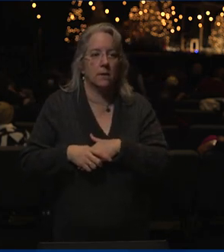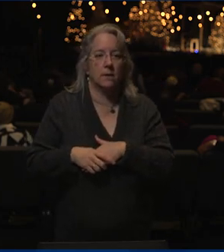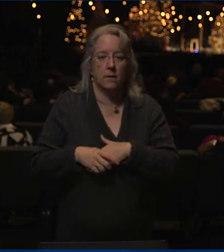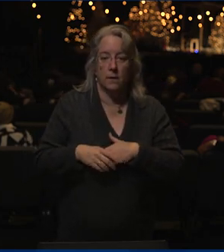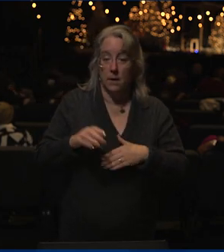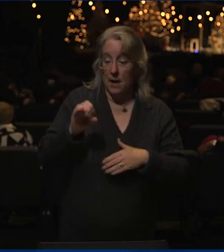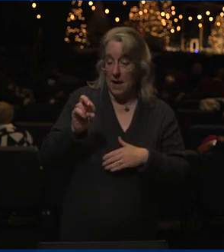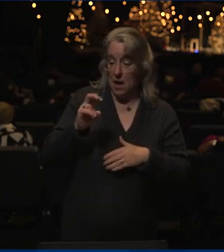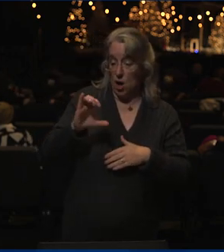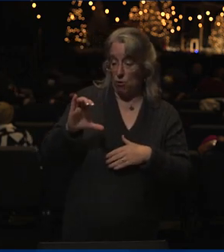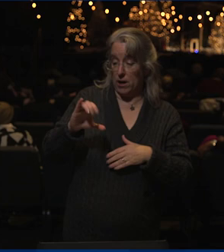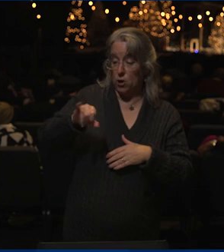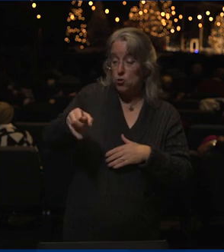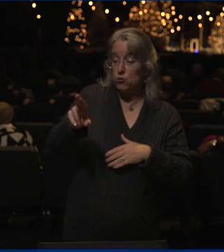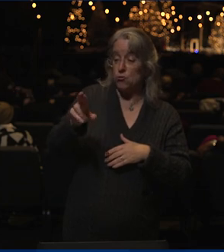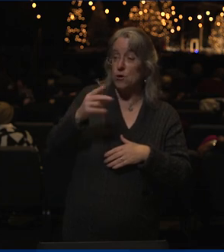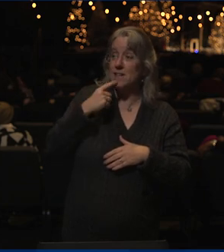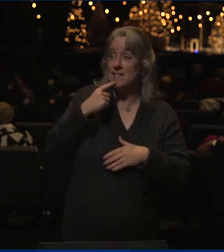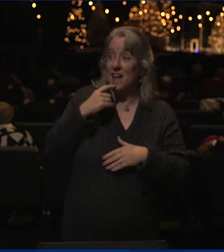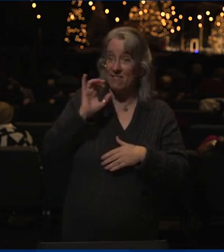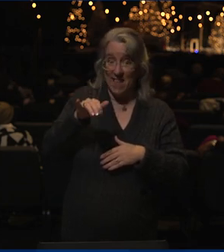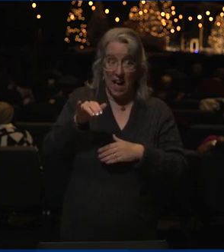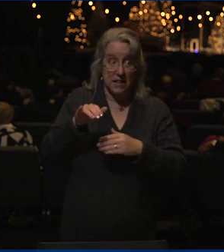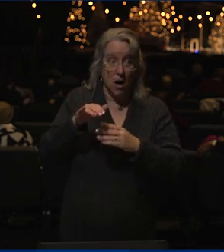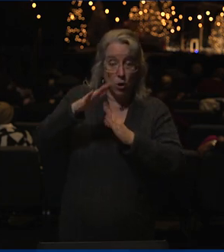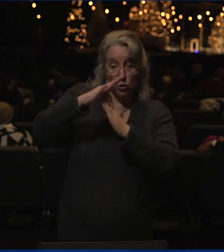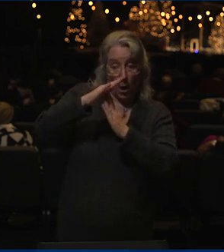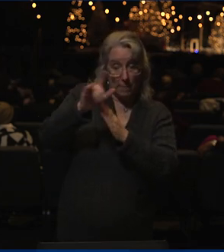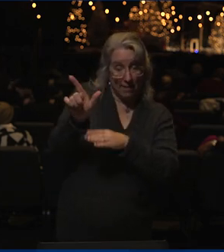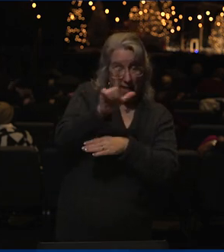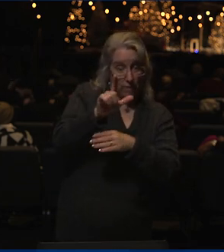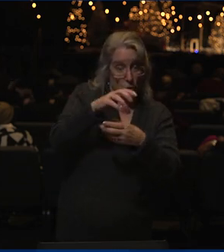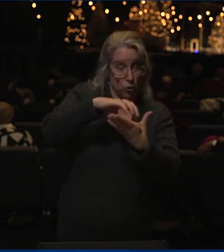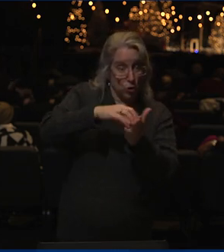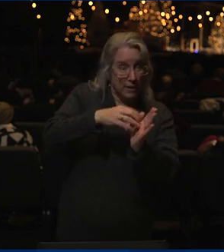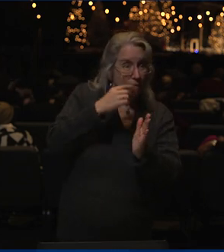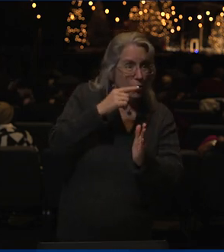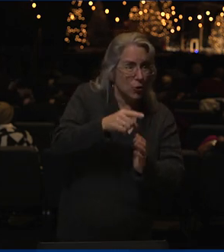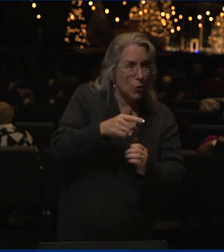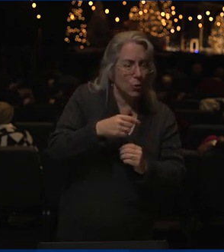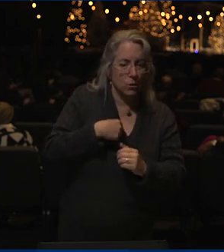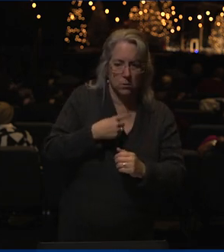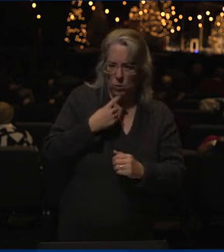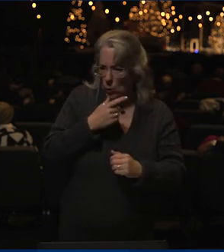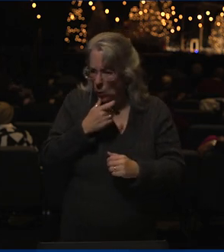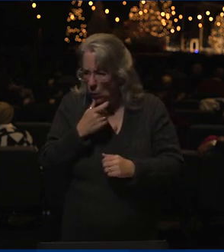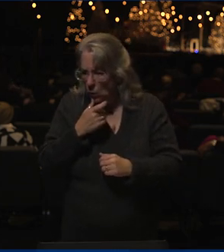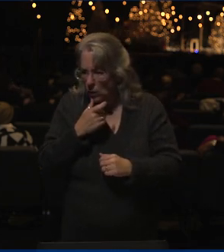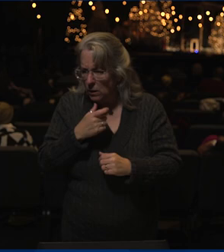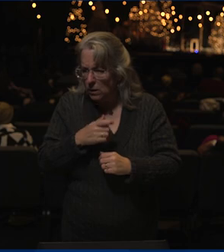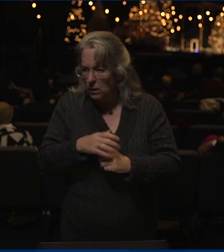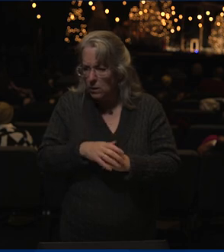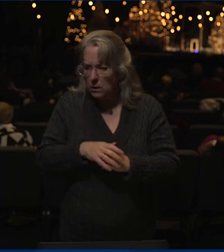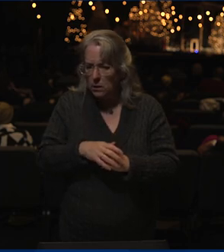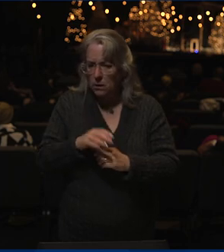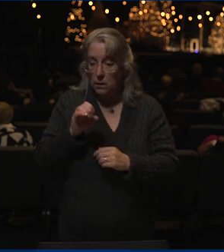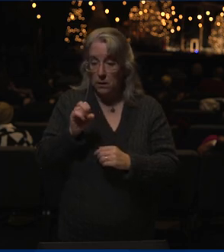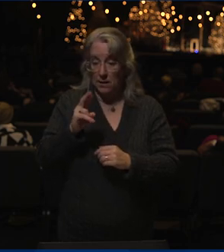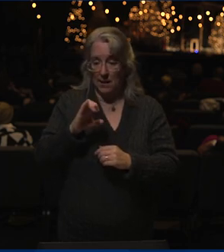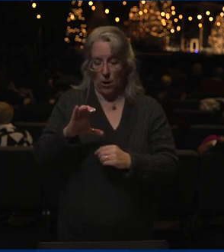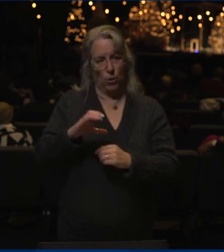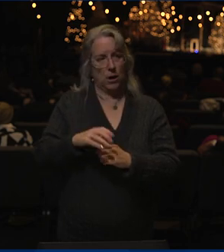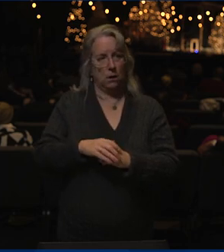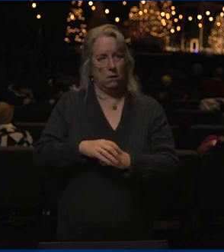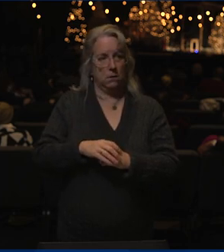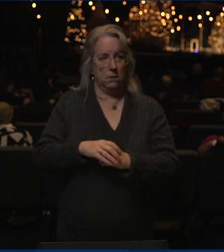Eric Jr. said that this top left cookie is for you. And I was like, who? And she was like, Eric was like, Julia.